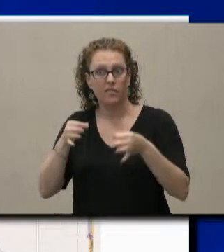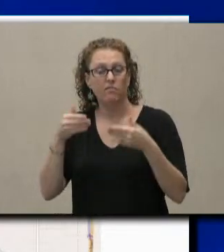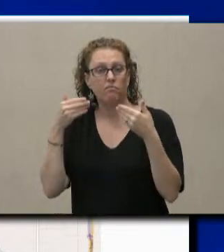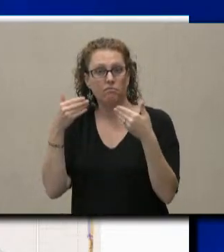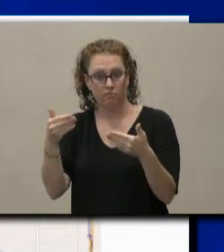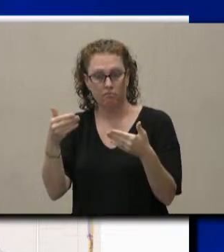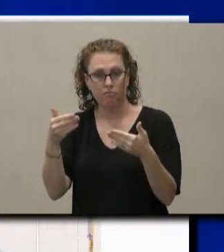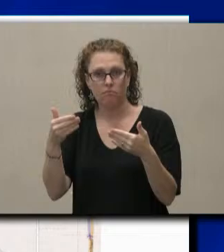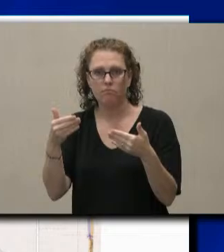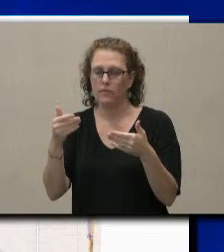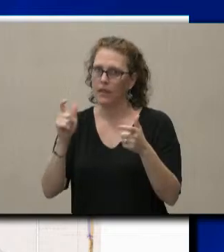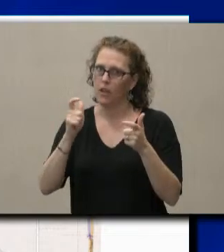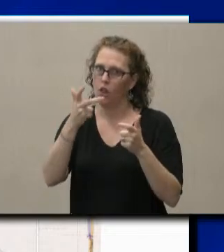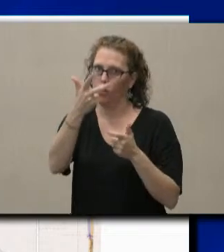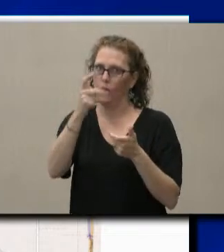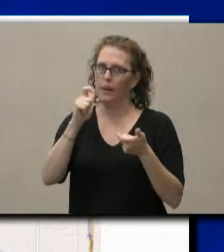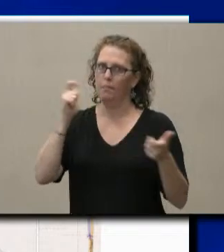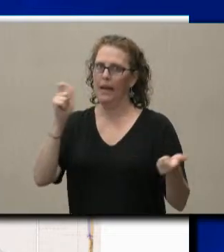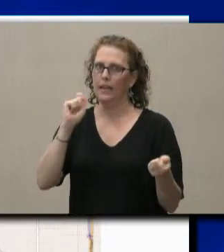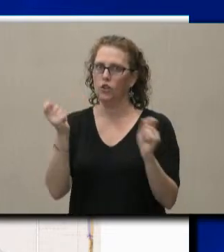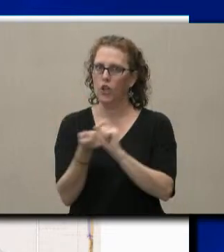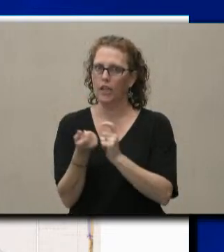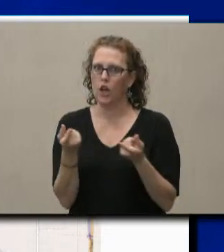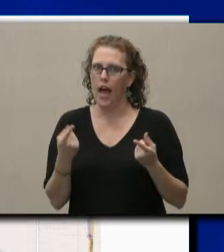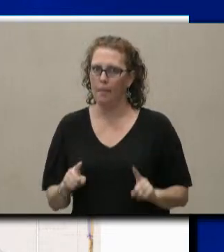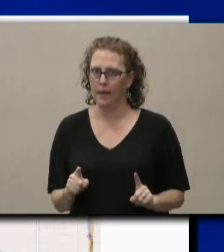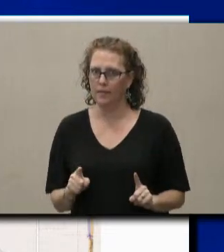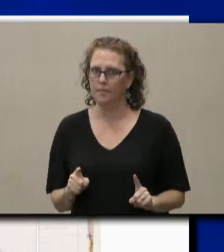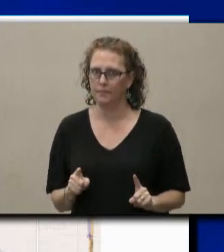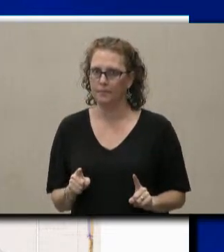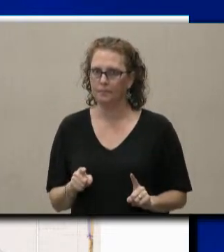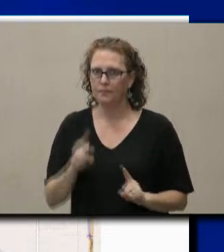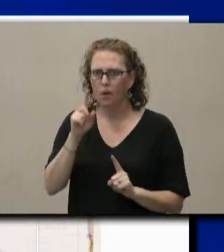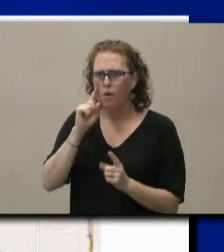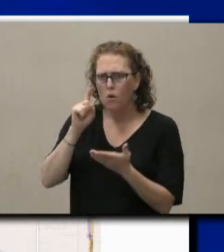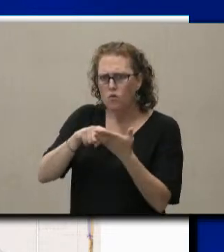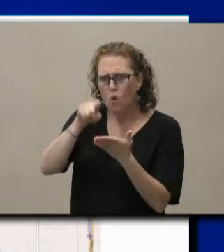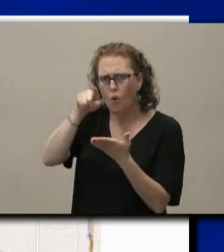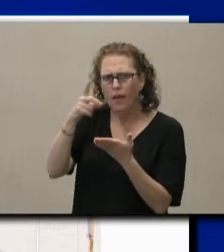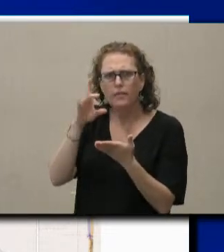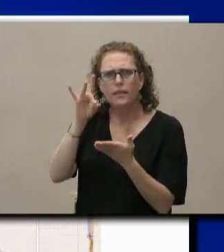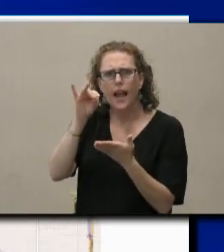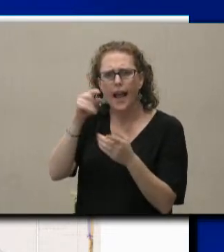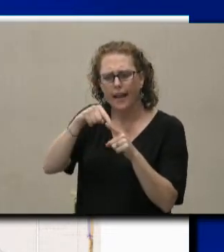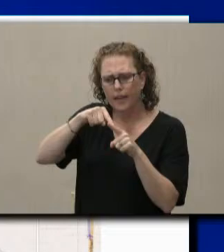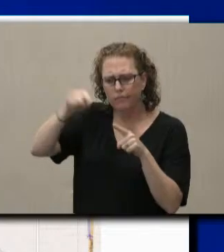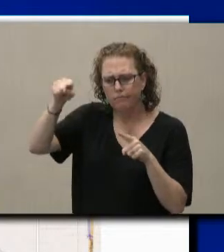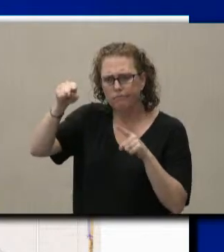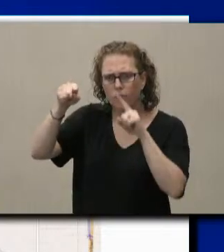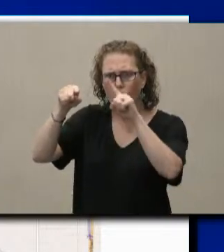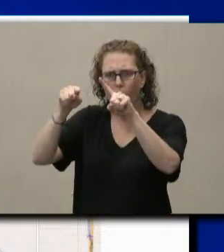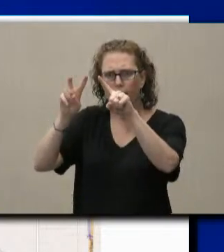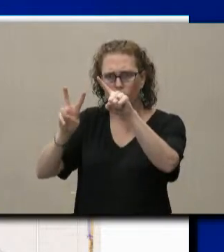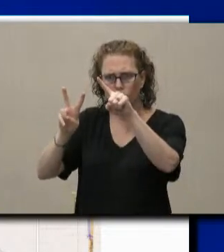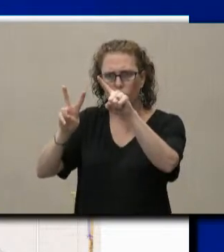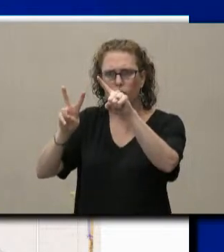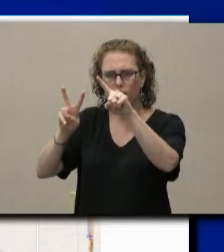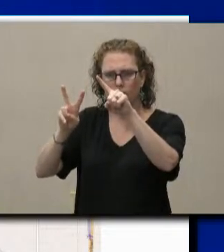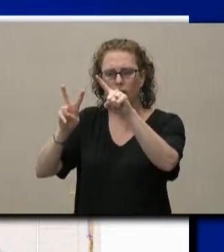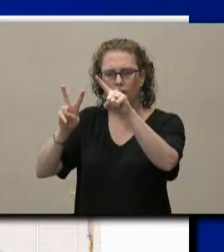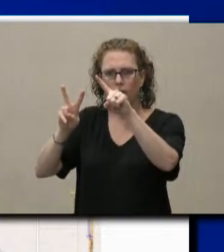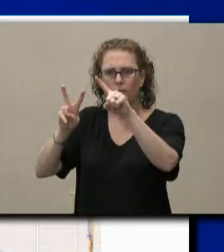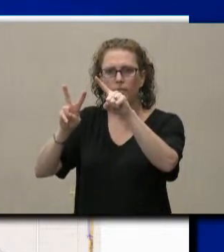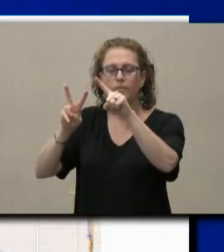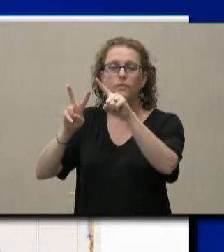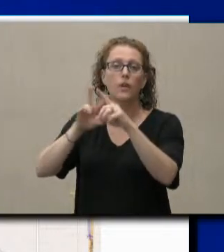the I-80 as a divider between districts 1 and 2. And this takes into account Councilmember Ritchie's comments from the